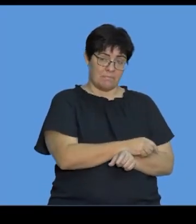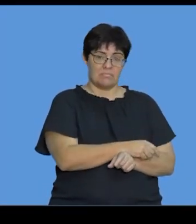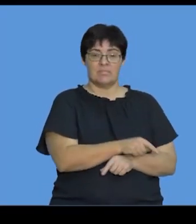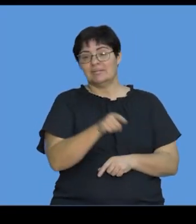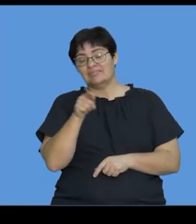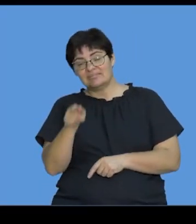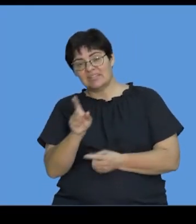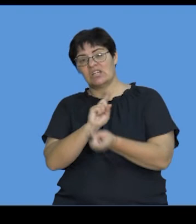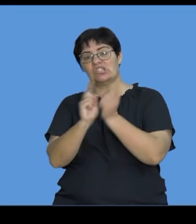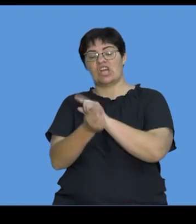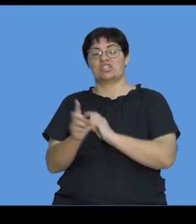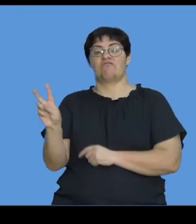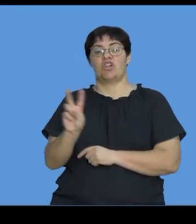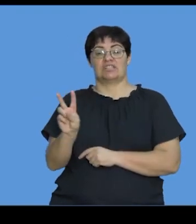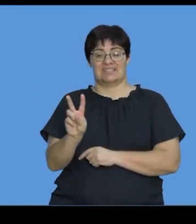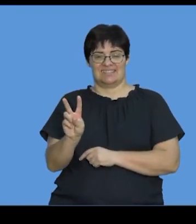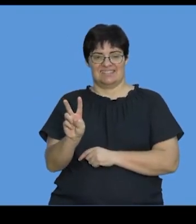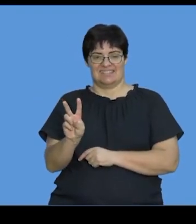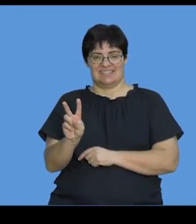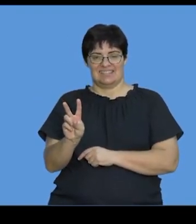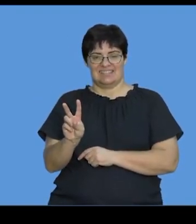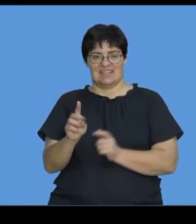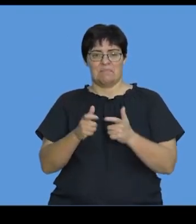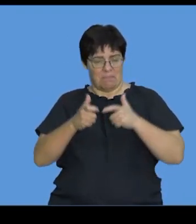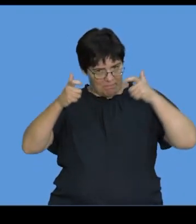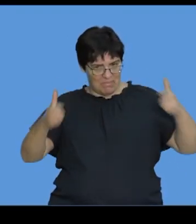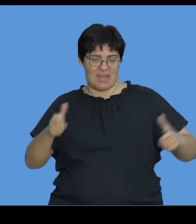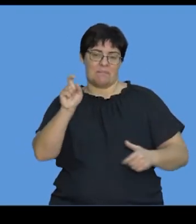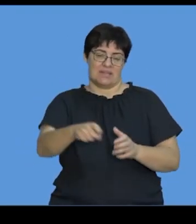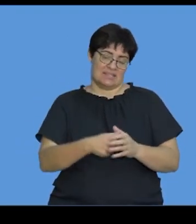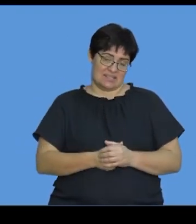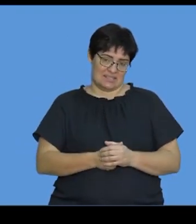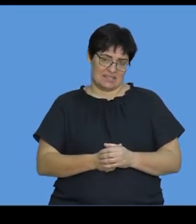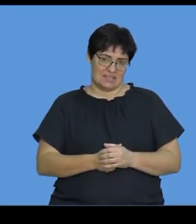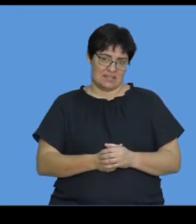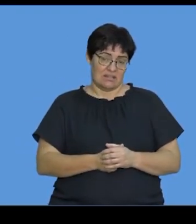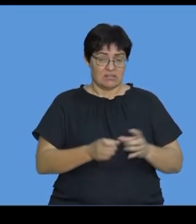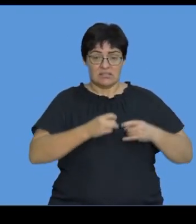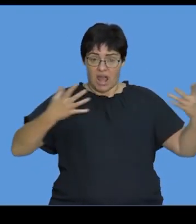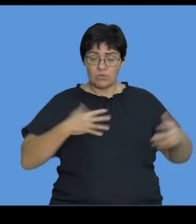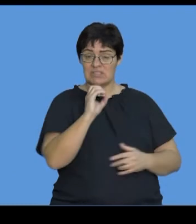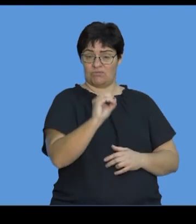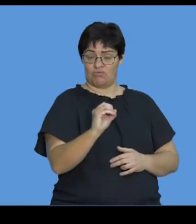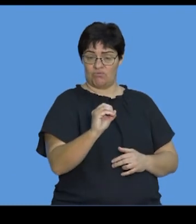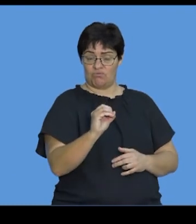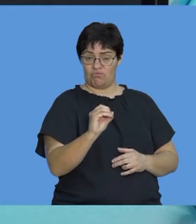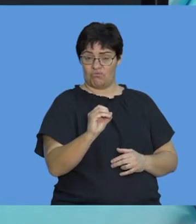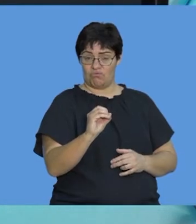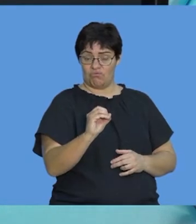here, my change in velocity must be bigger. My initial velocity was